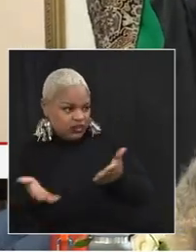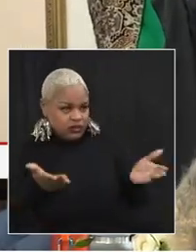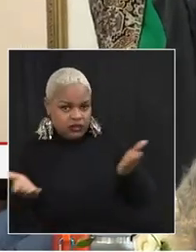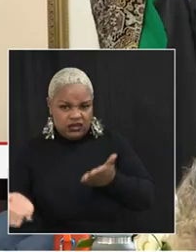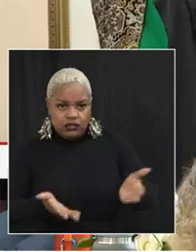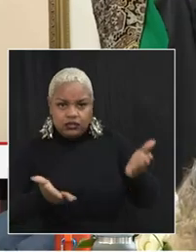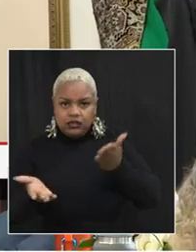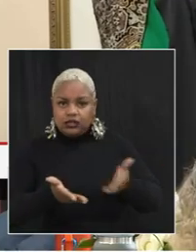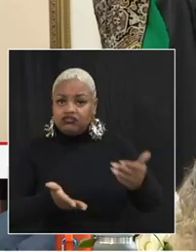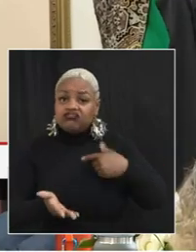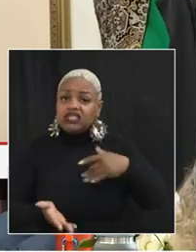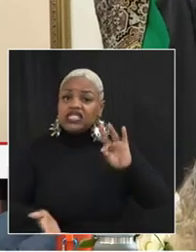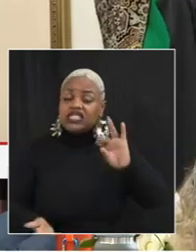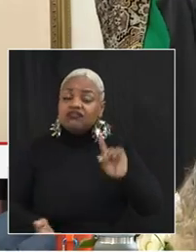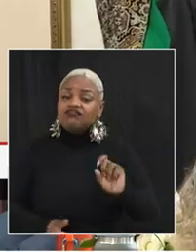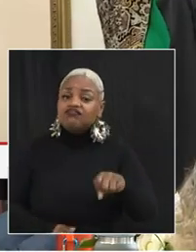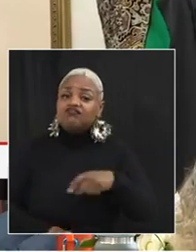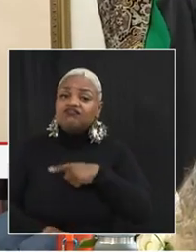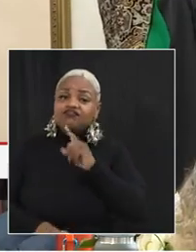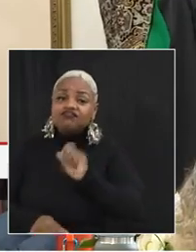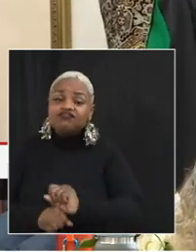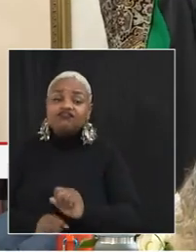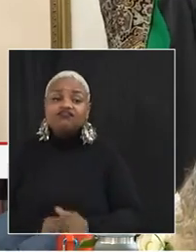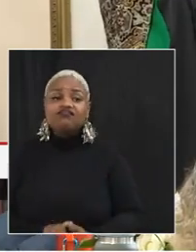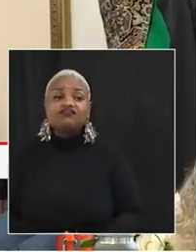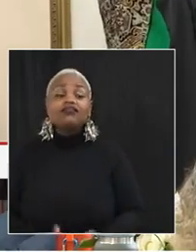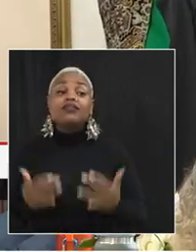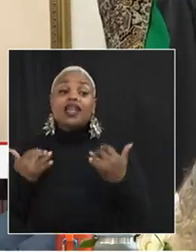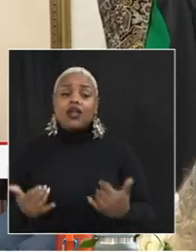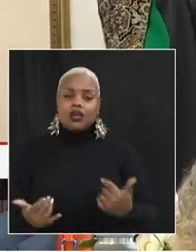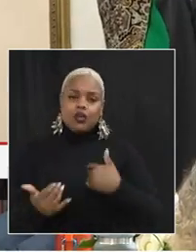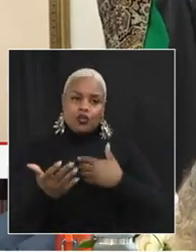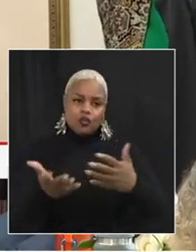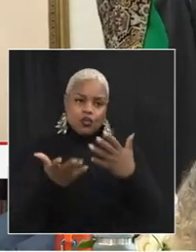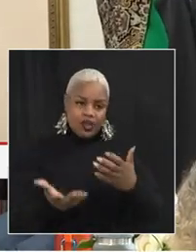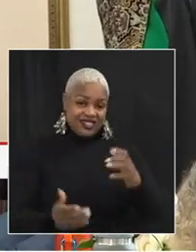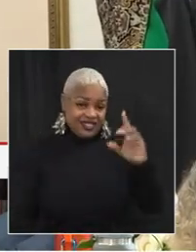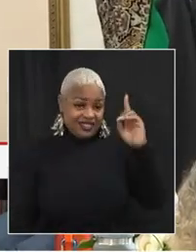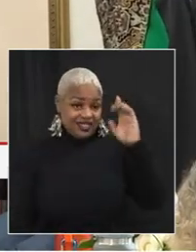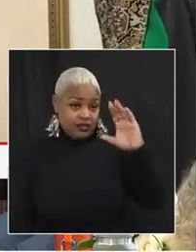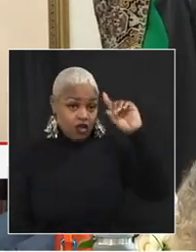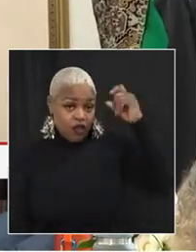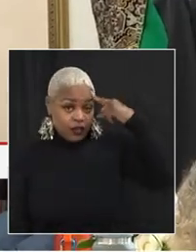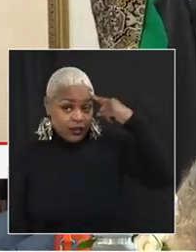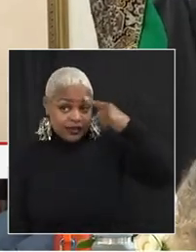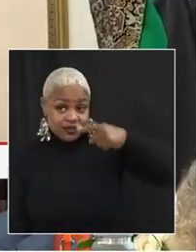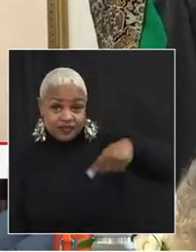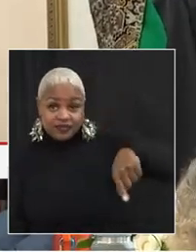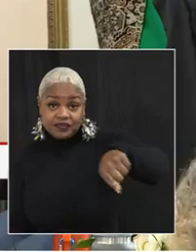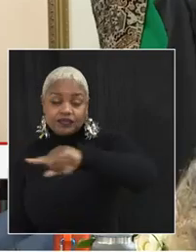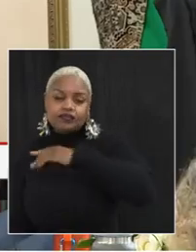time, I would like for the government, for DC government, to find out how I